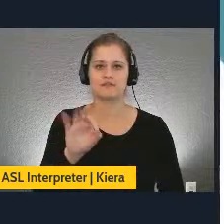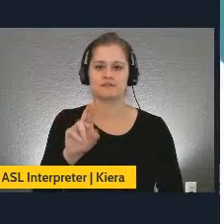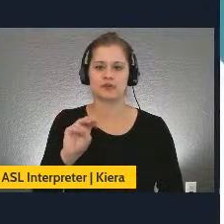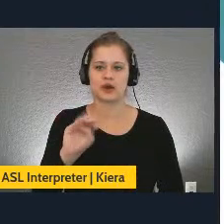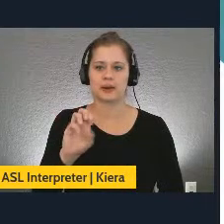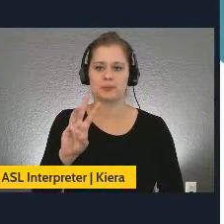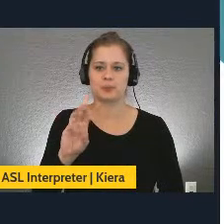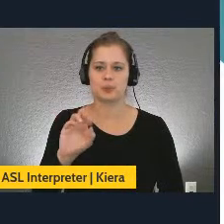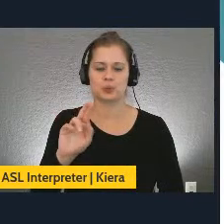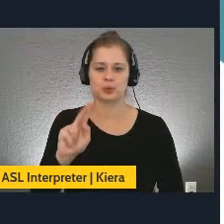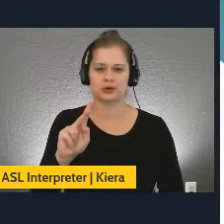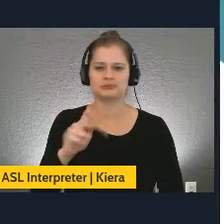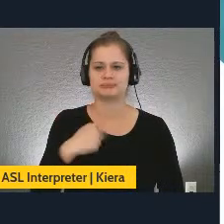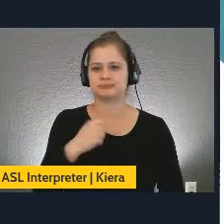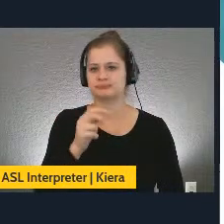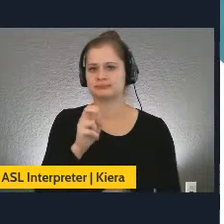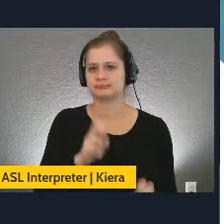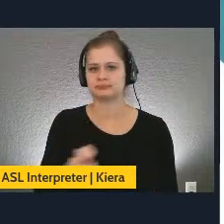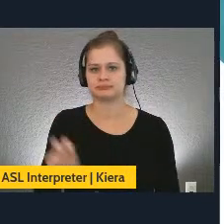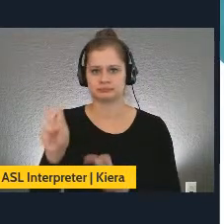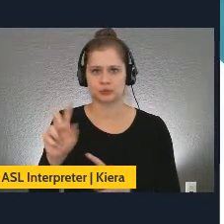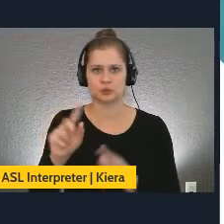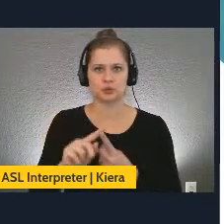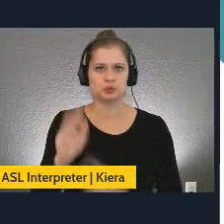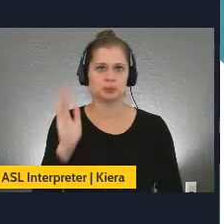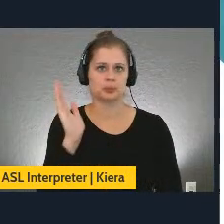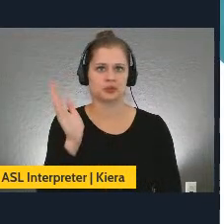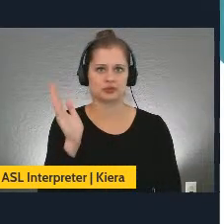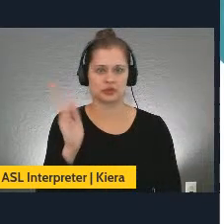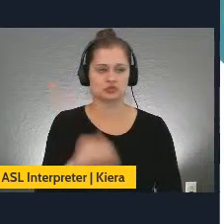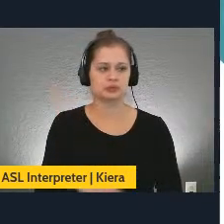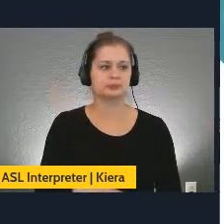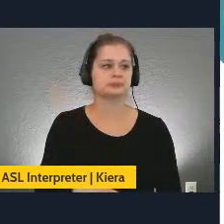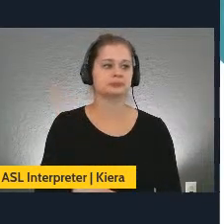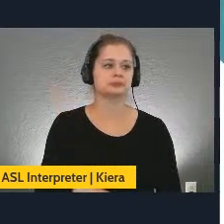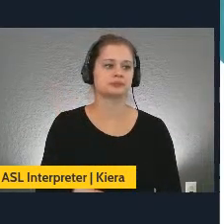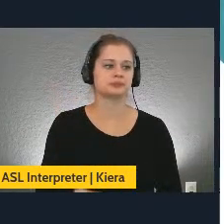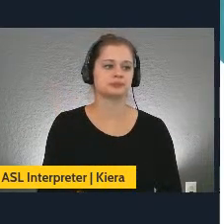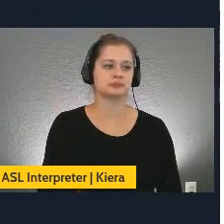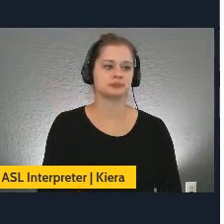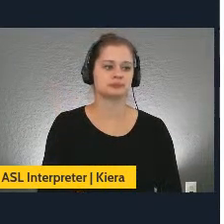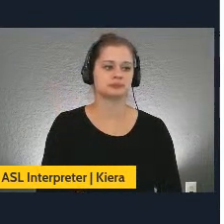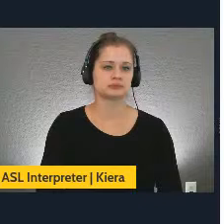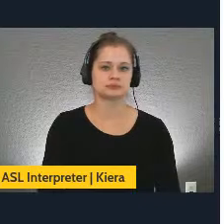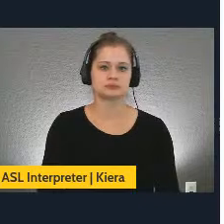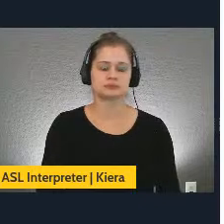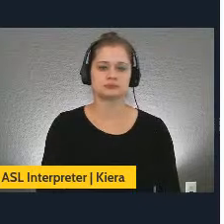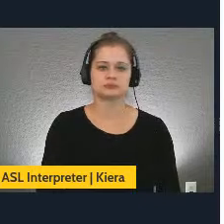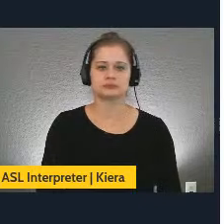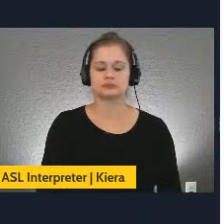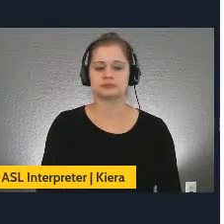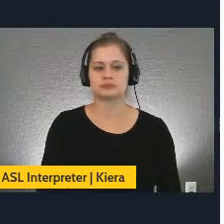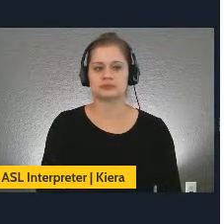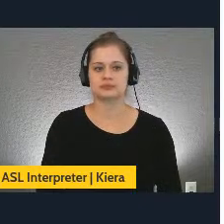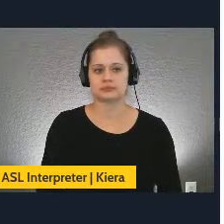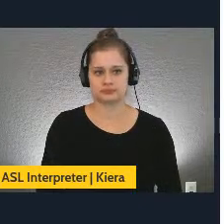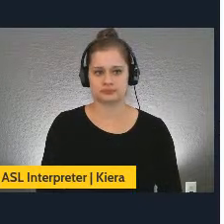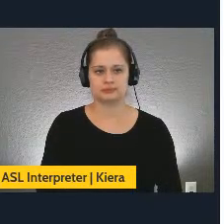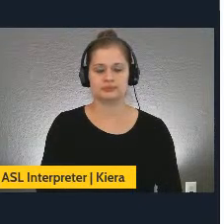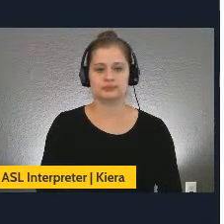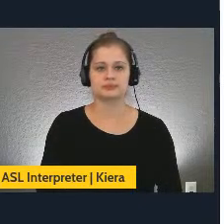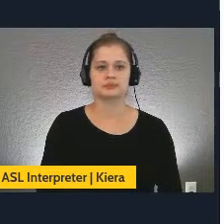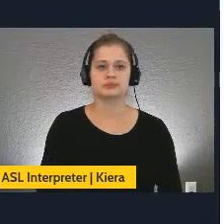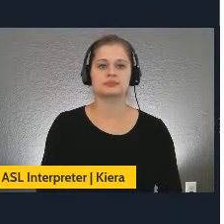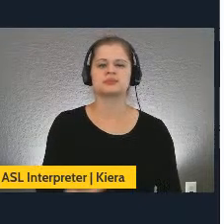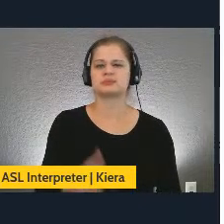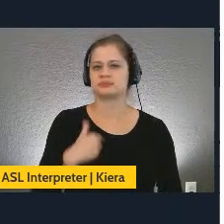presentation. So what I'm going to talk about is the following. I'm